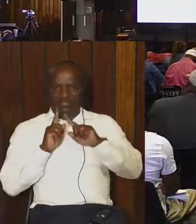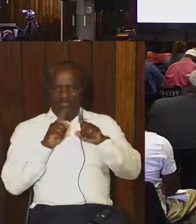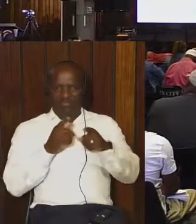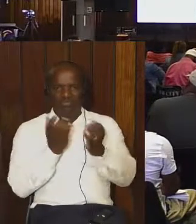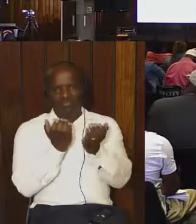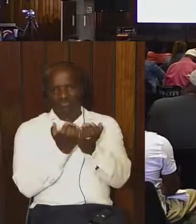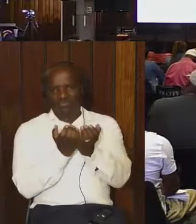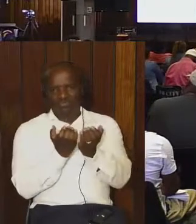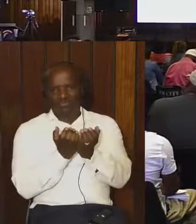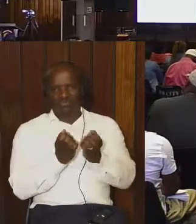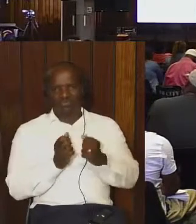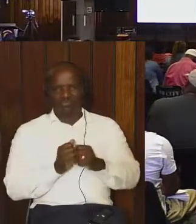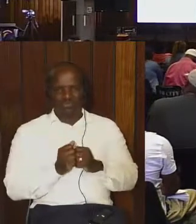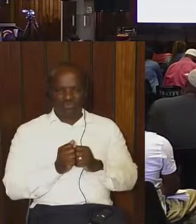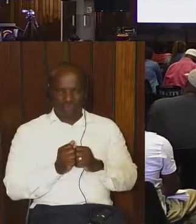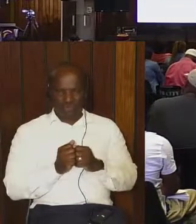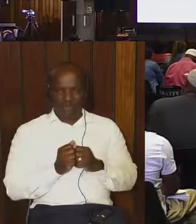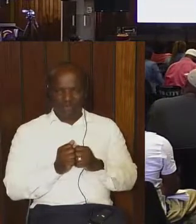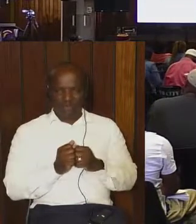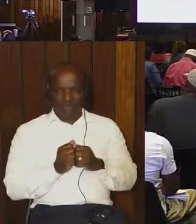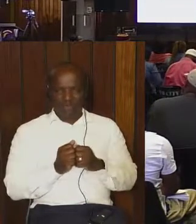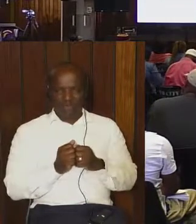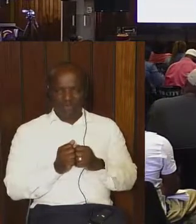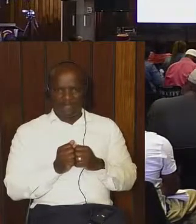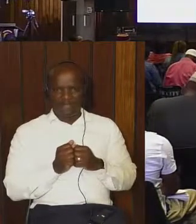to school. I have written